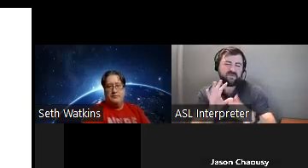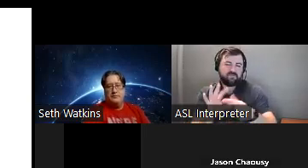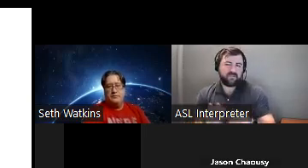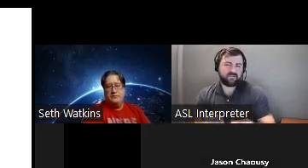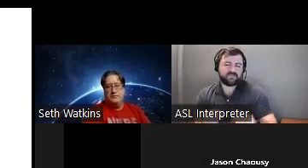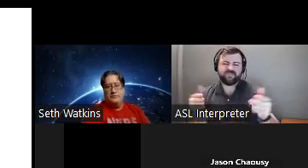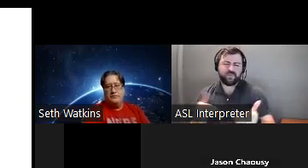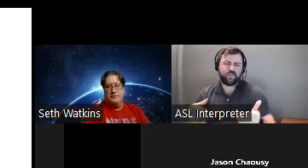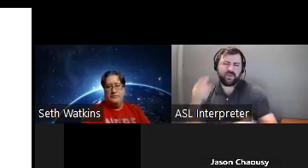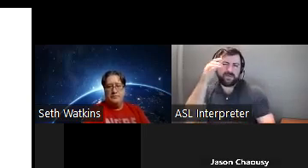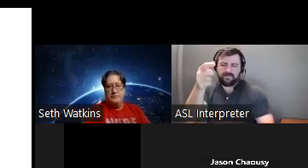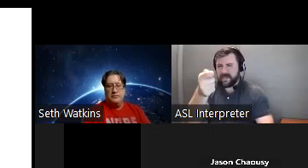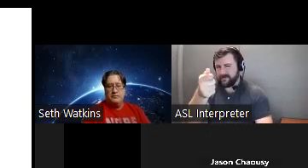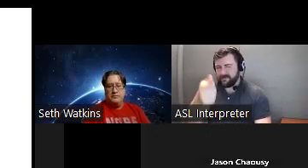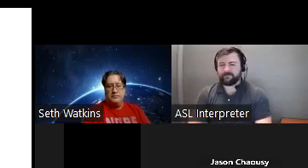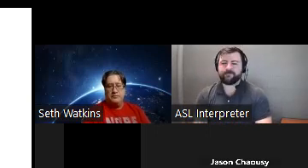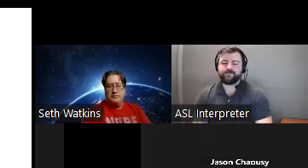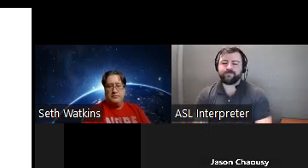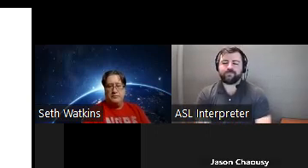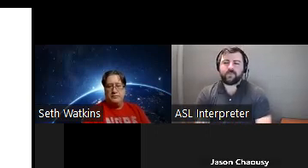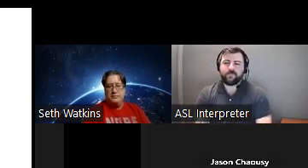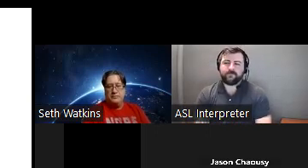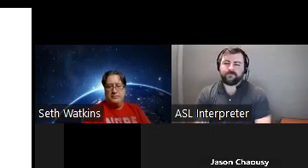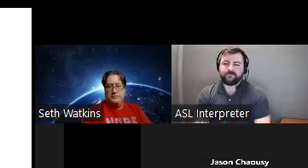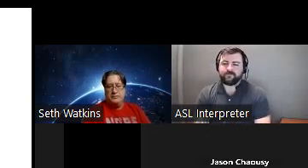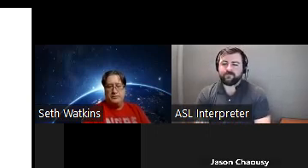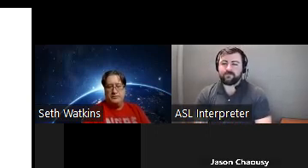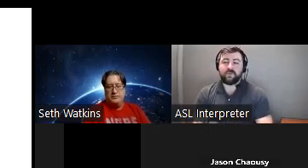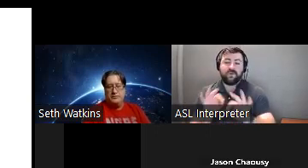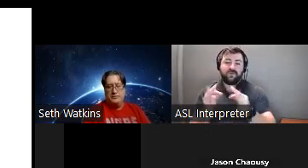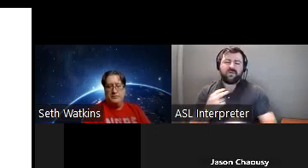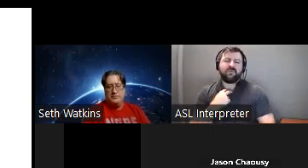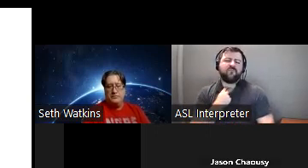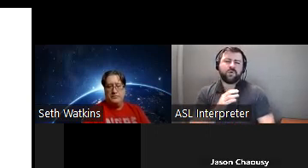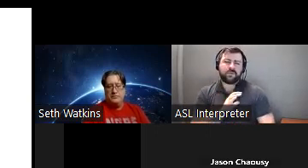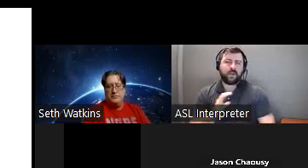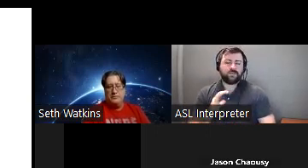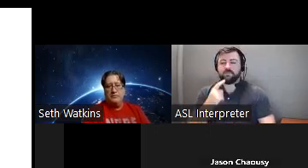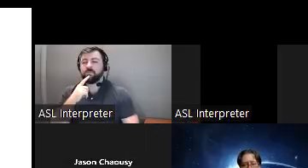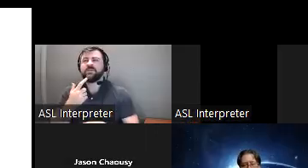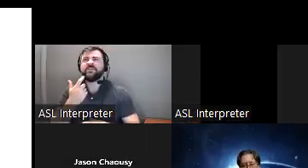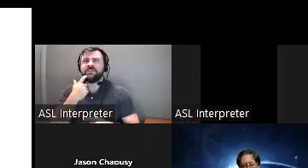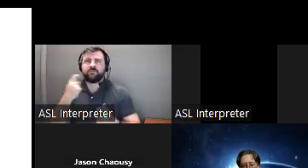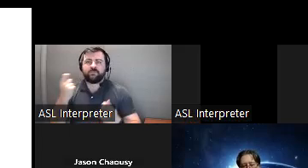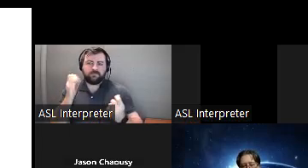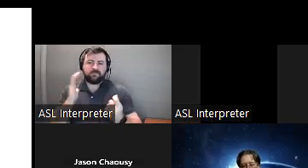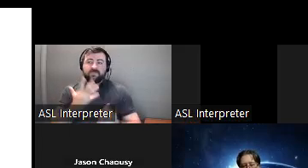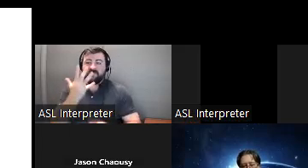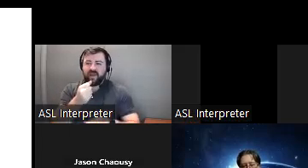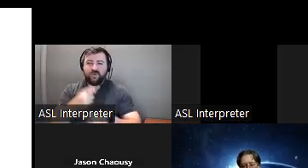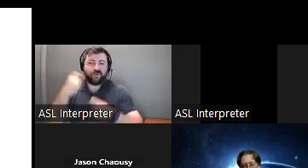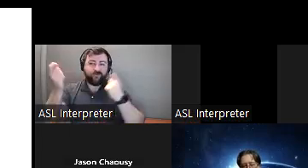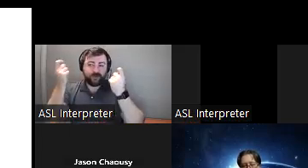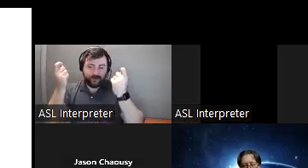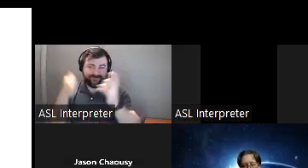introduced this concept a little bit. Family Voice Council at CDHS just celebrated our 5-year anniversary.